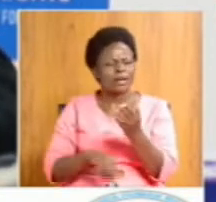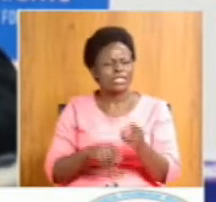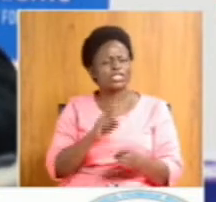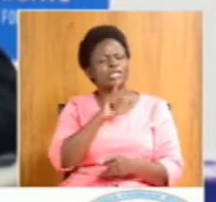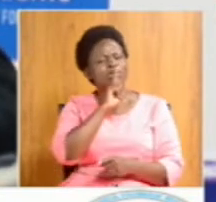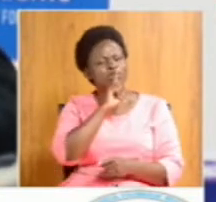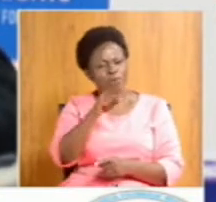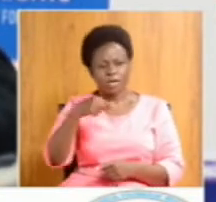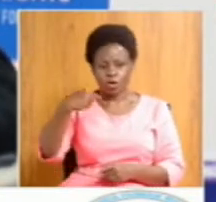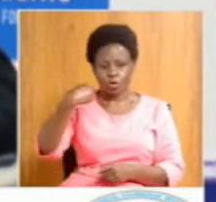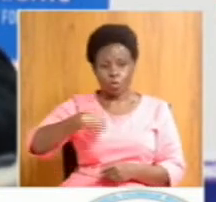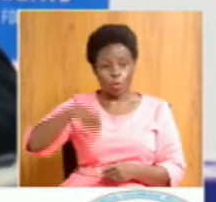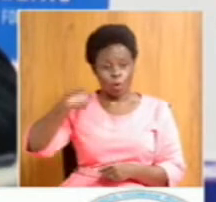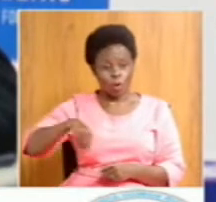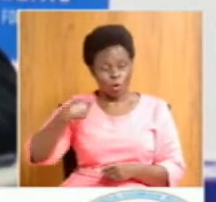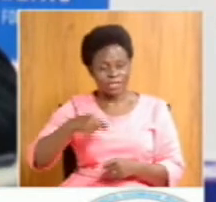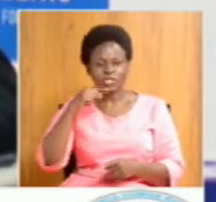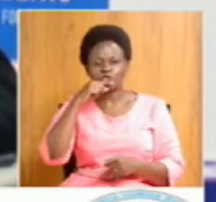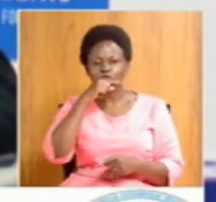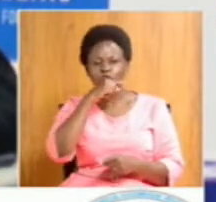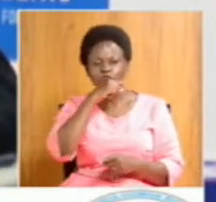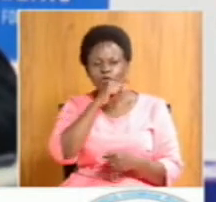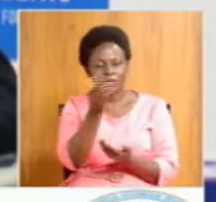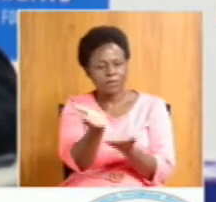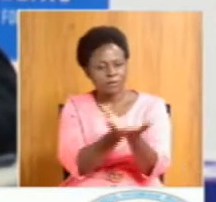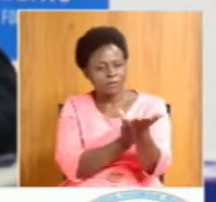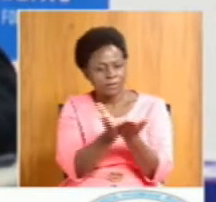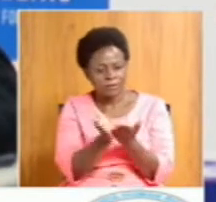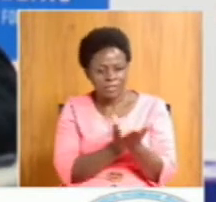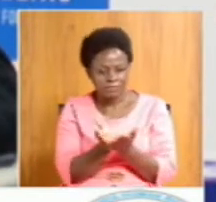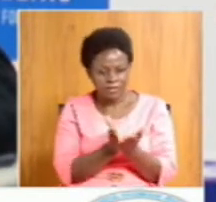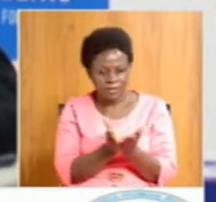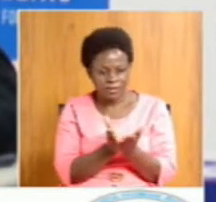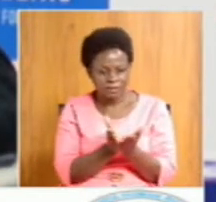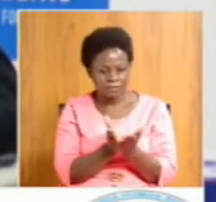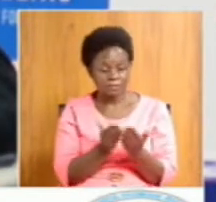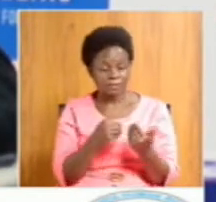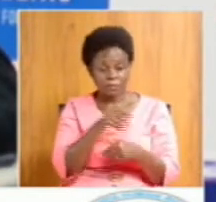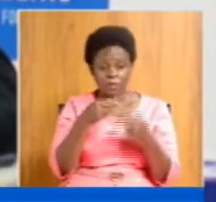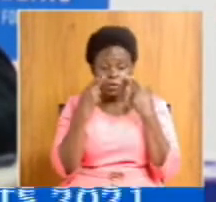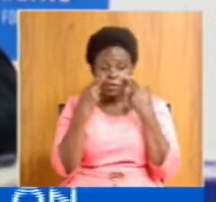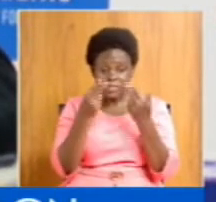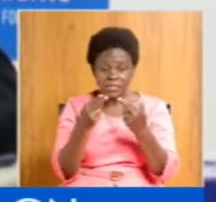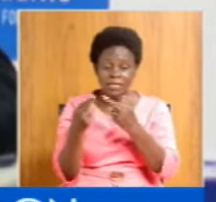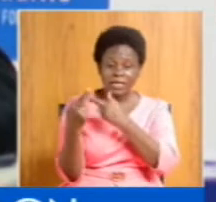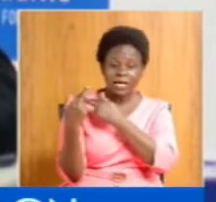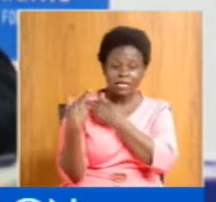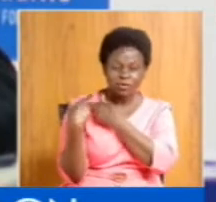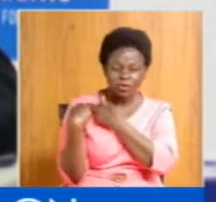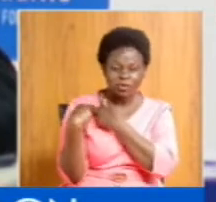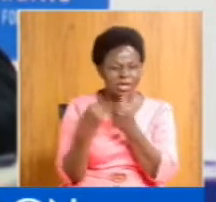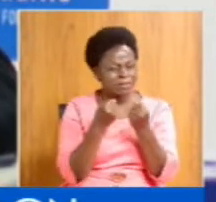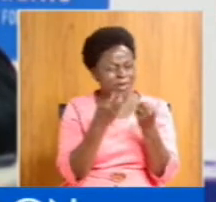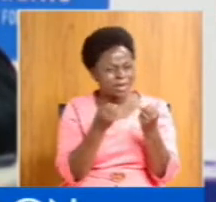quality social services? We see that role in a